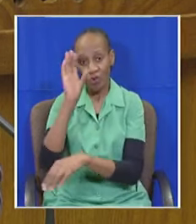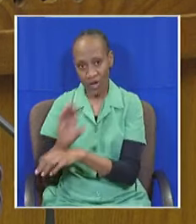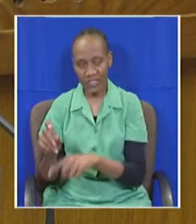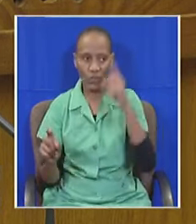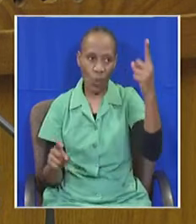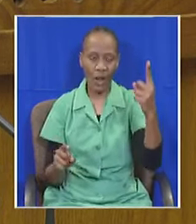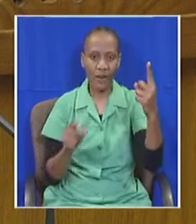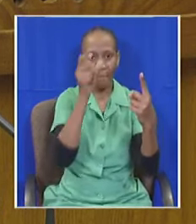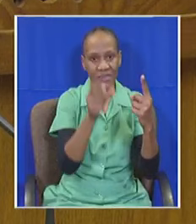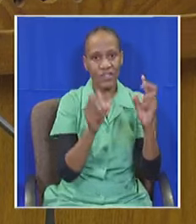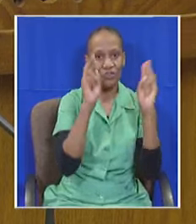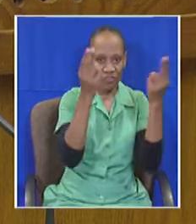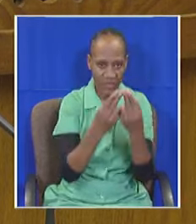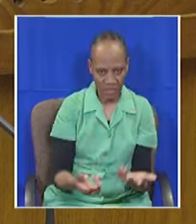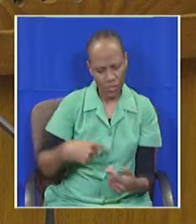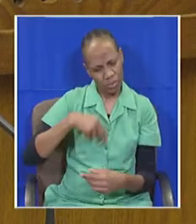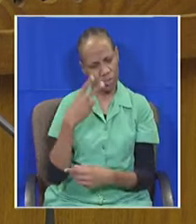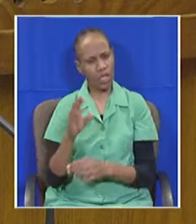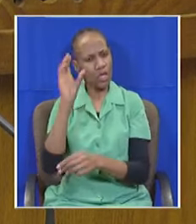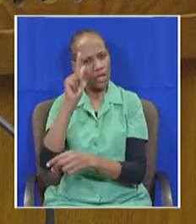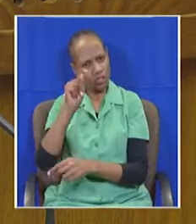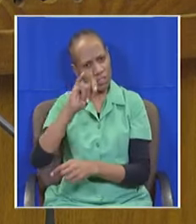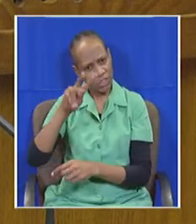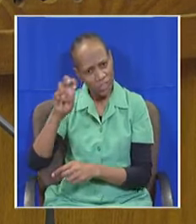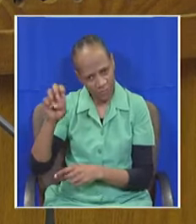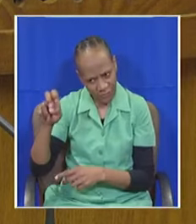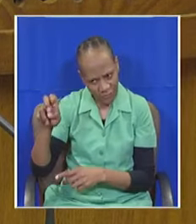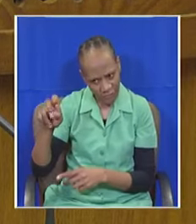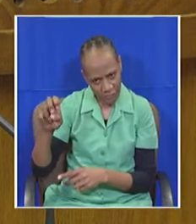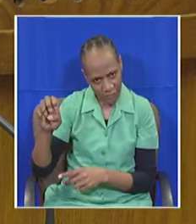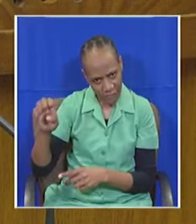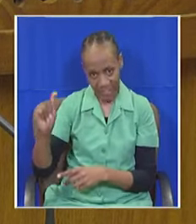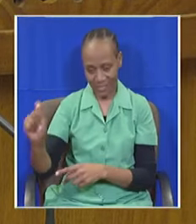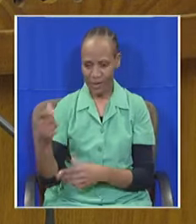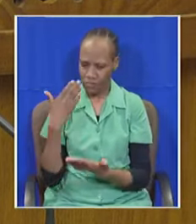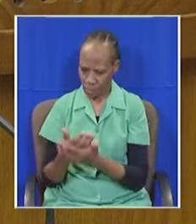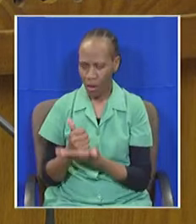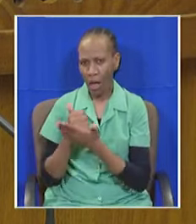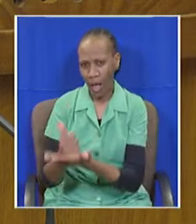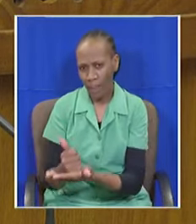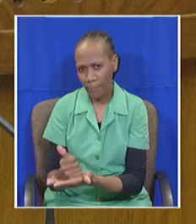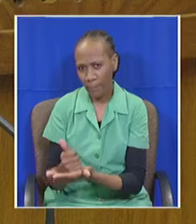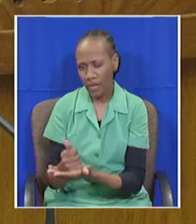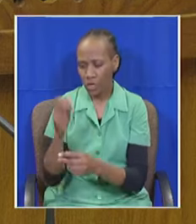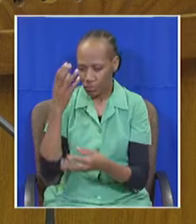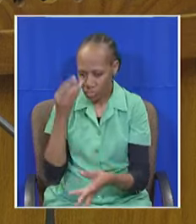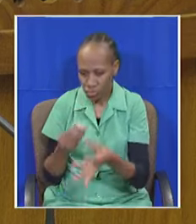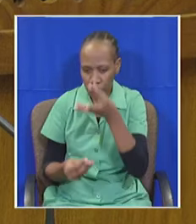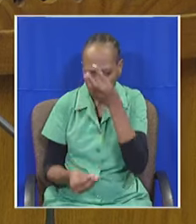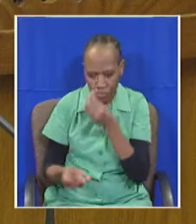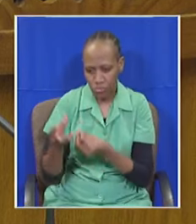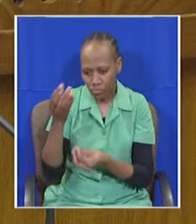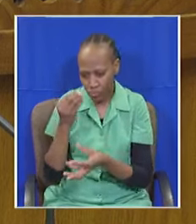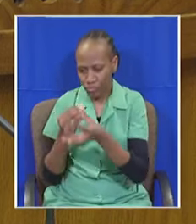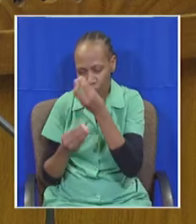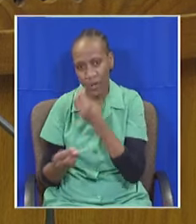sector as a viable option for young people because it is our strong belief that the courses offered at our vocational education